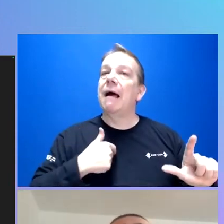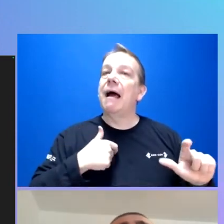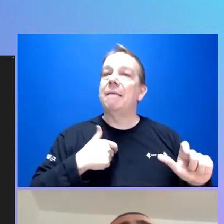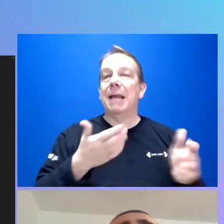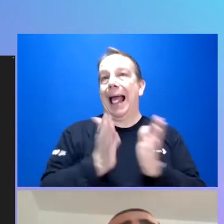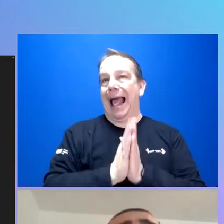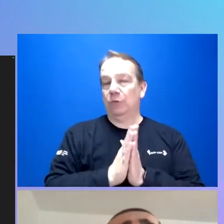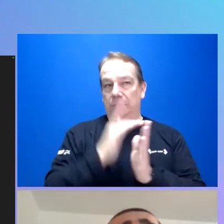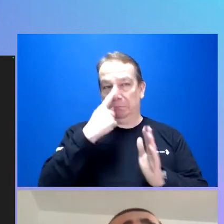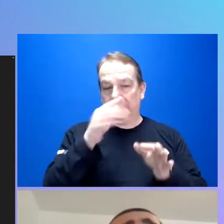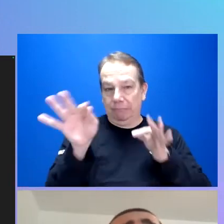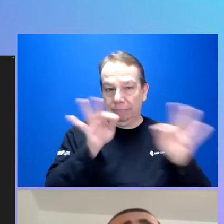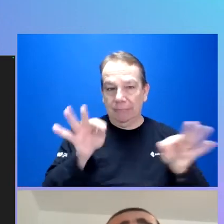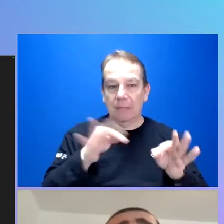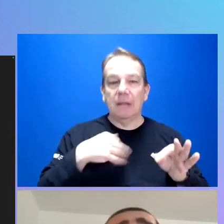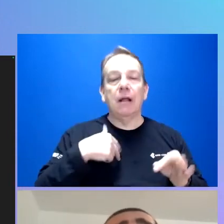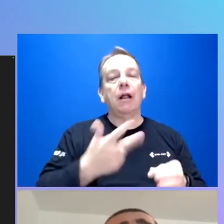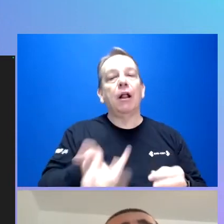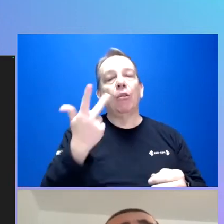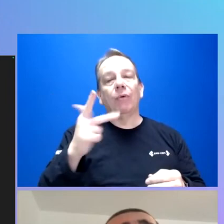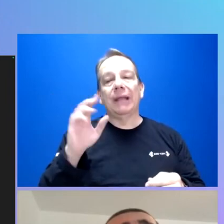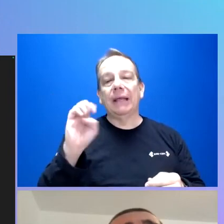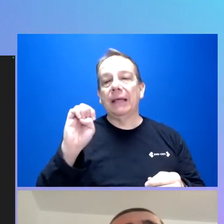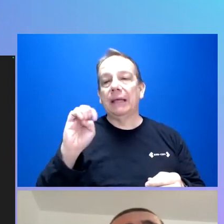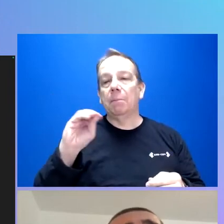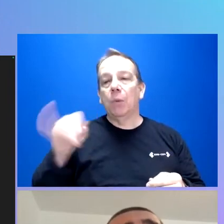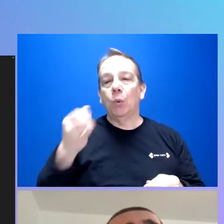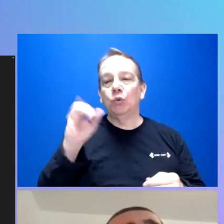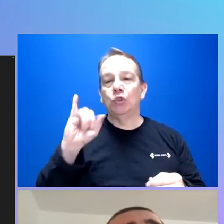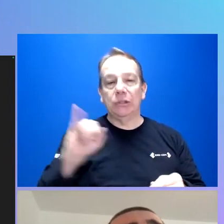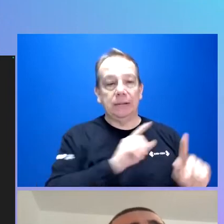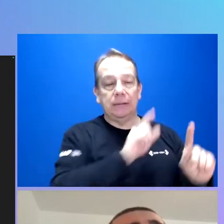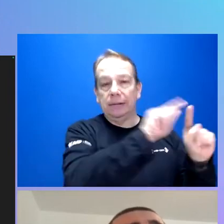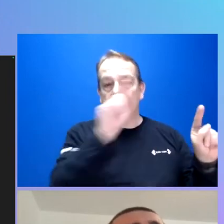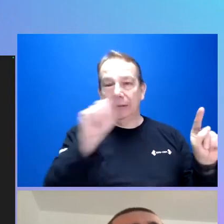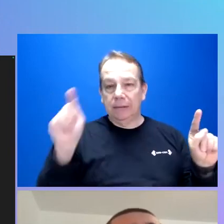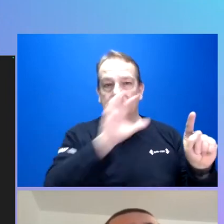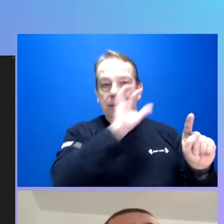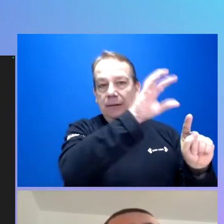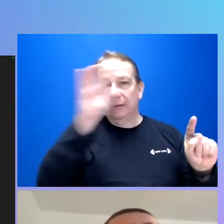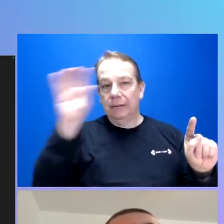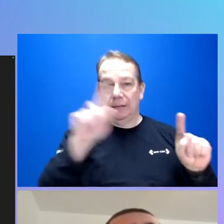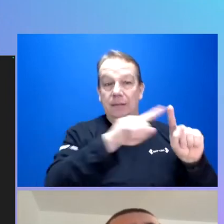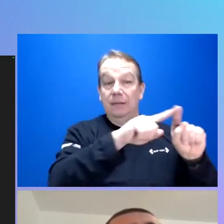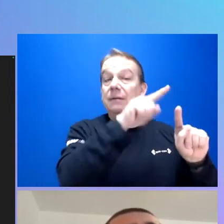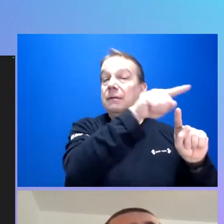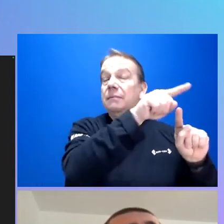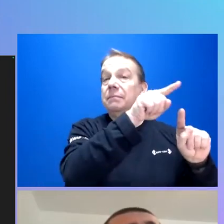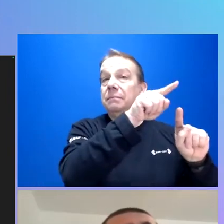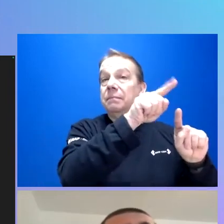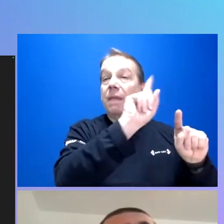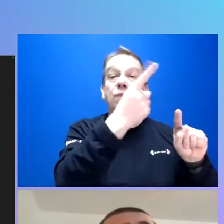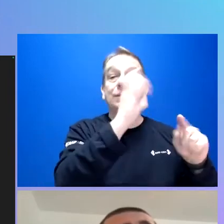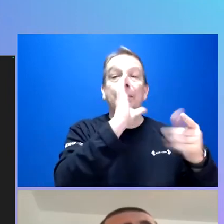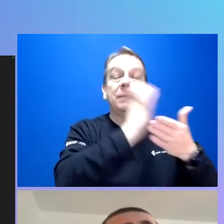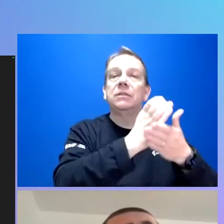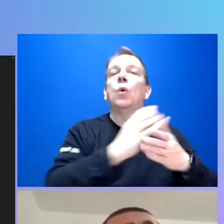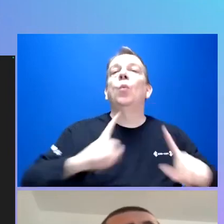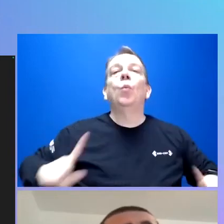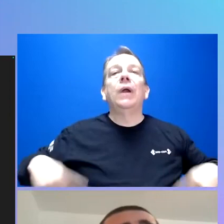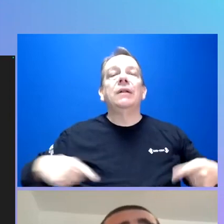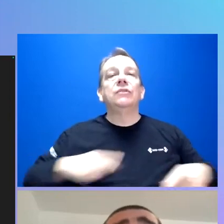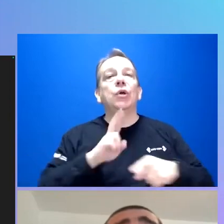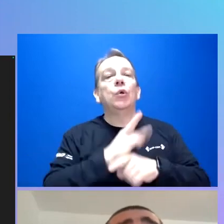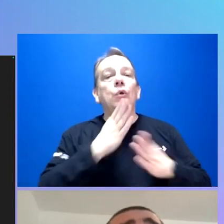should, there are three emoji depicted, and from left to right, the first one is a wheelchair user with